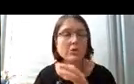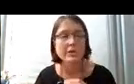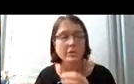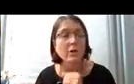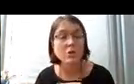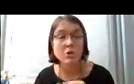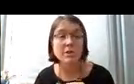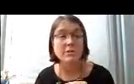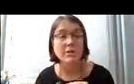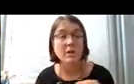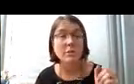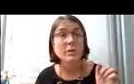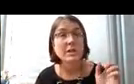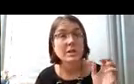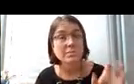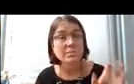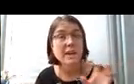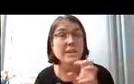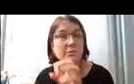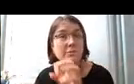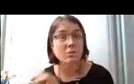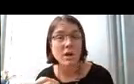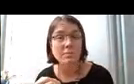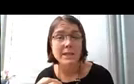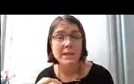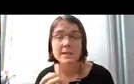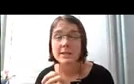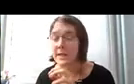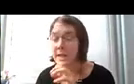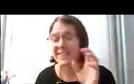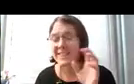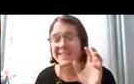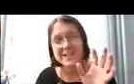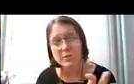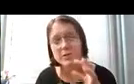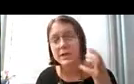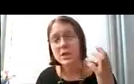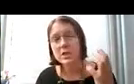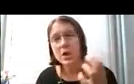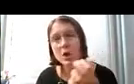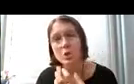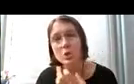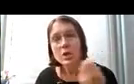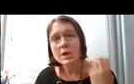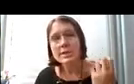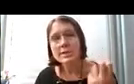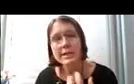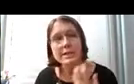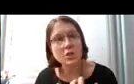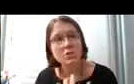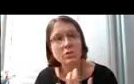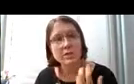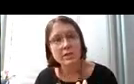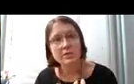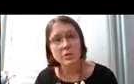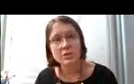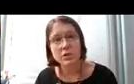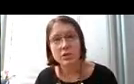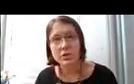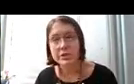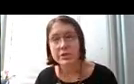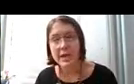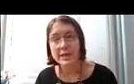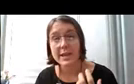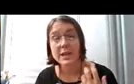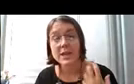All of those skills are transferable to many different workplaces. And that is hopefully the whole sense that you want to give